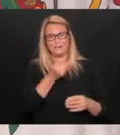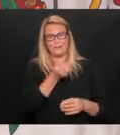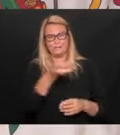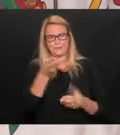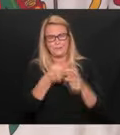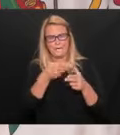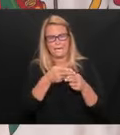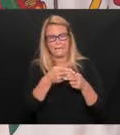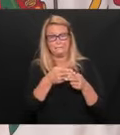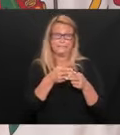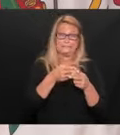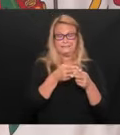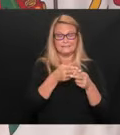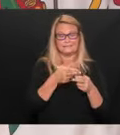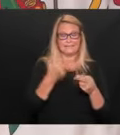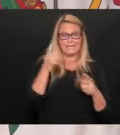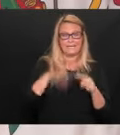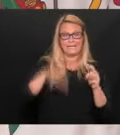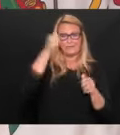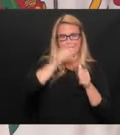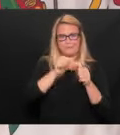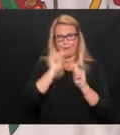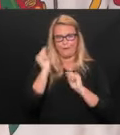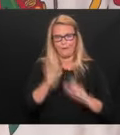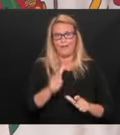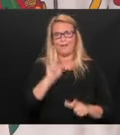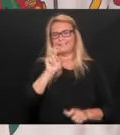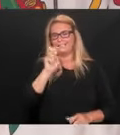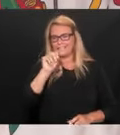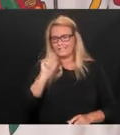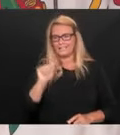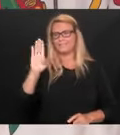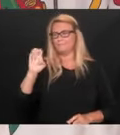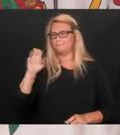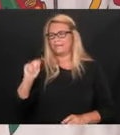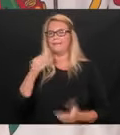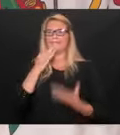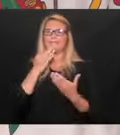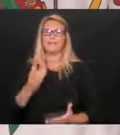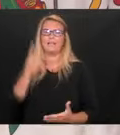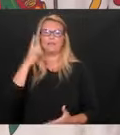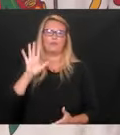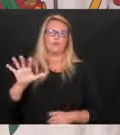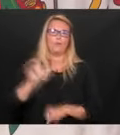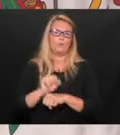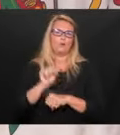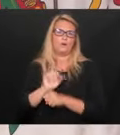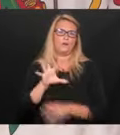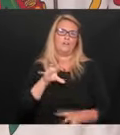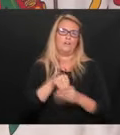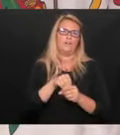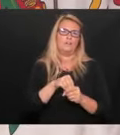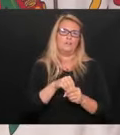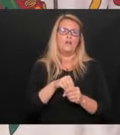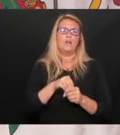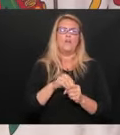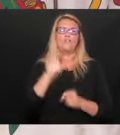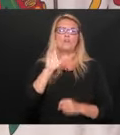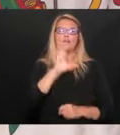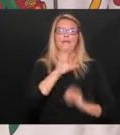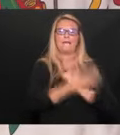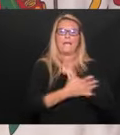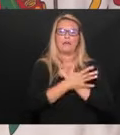it and everything. But you know, to Kent and Ben, thank you, you know, for all you're doing on the county commission, and please forgive me